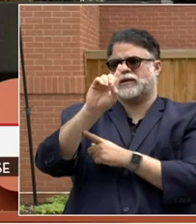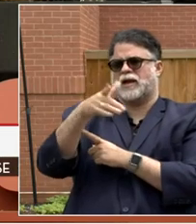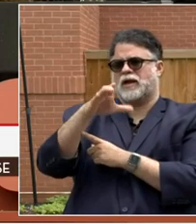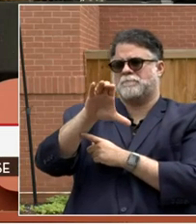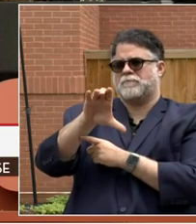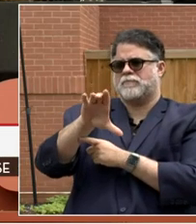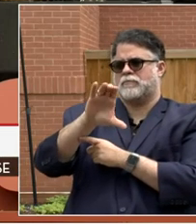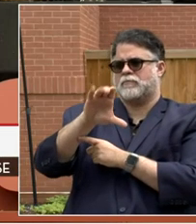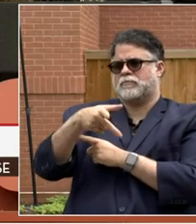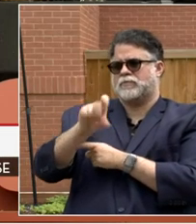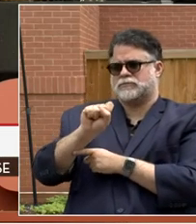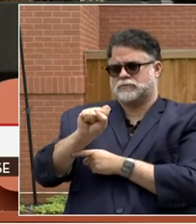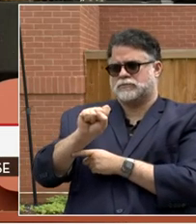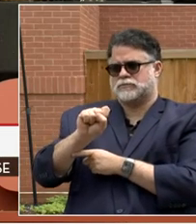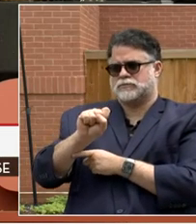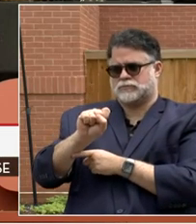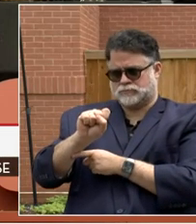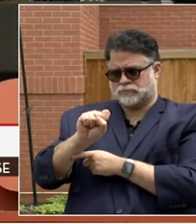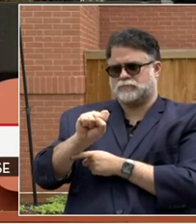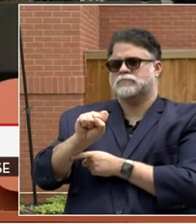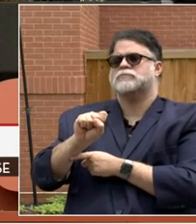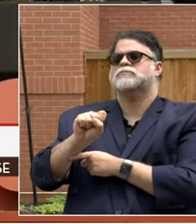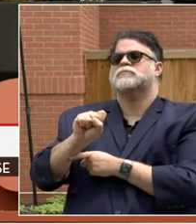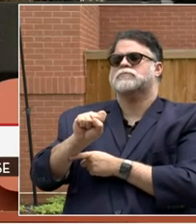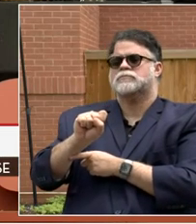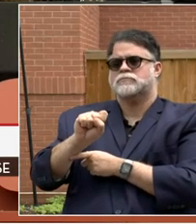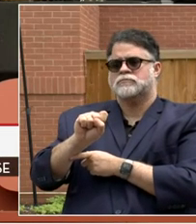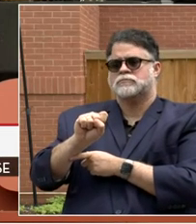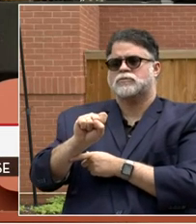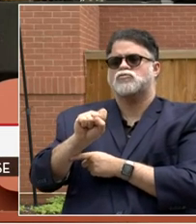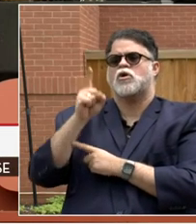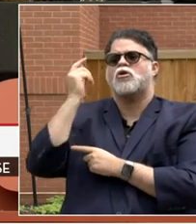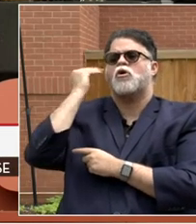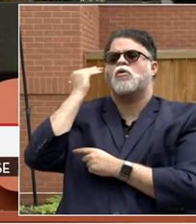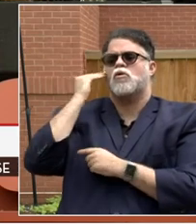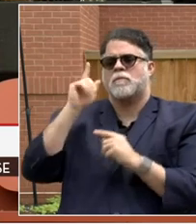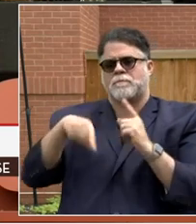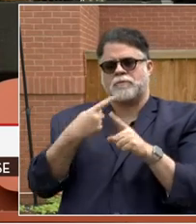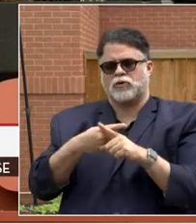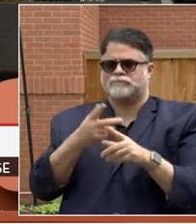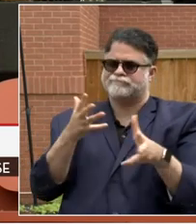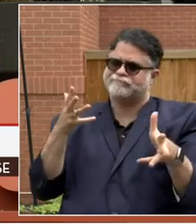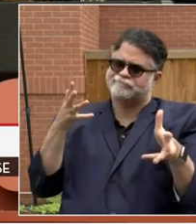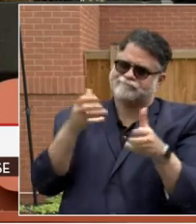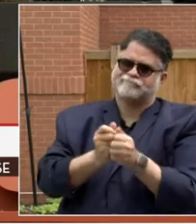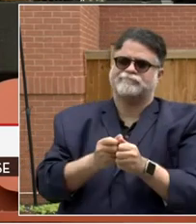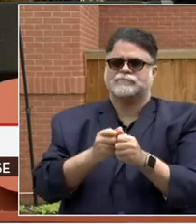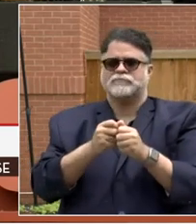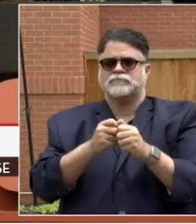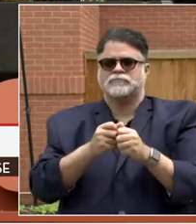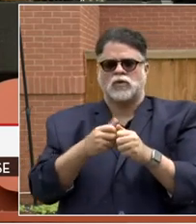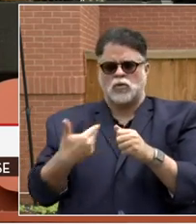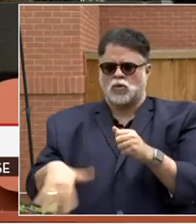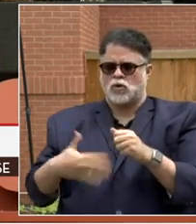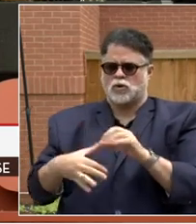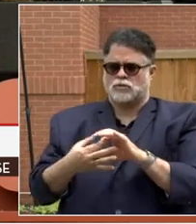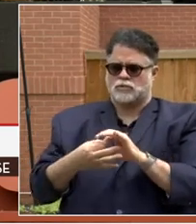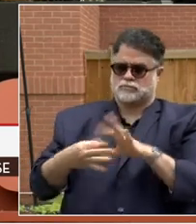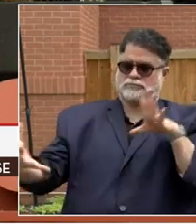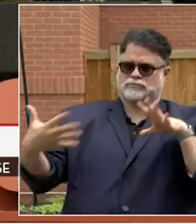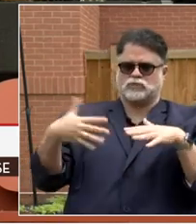have some catching up to do with our children because they were disconnected from school. So these summer